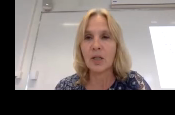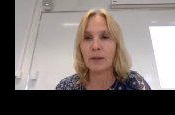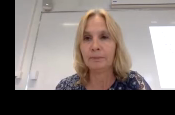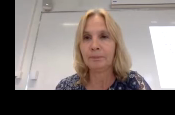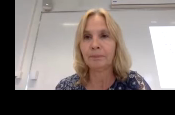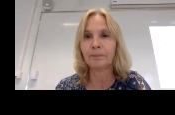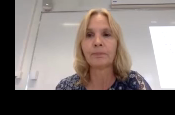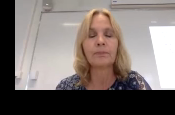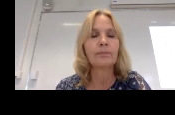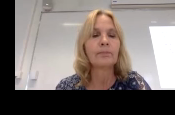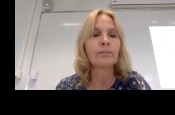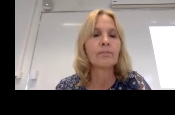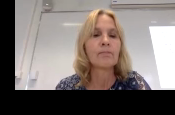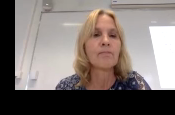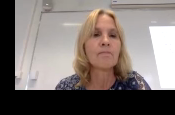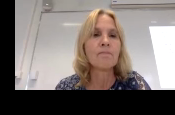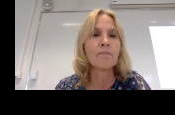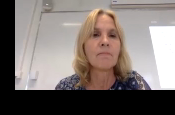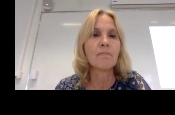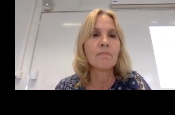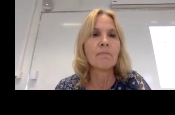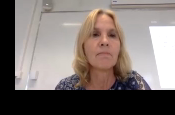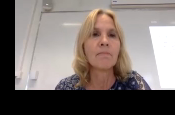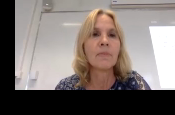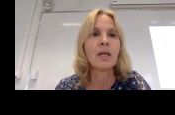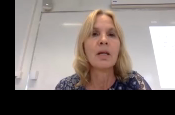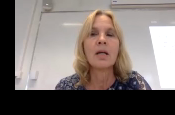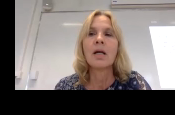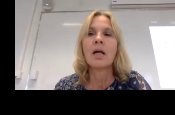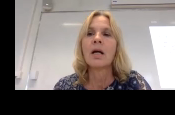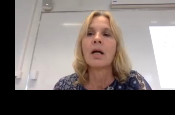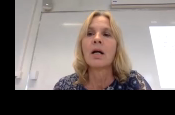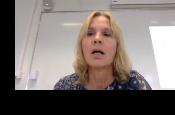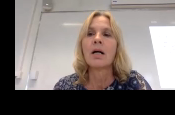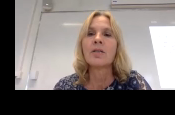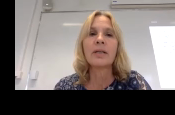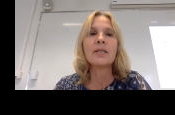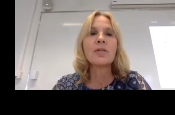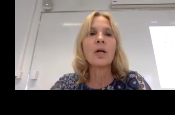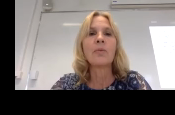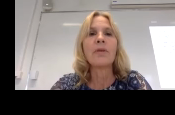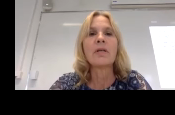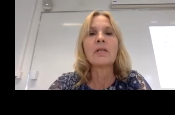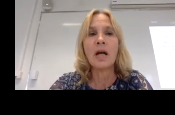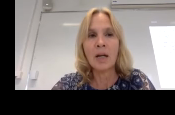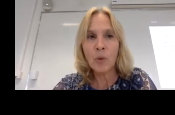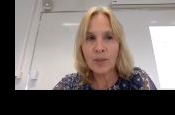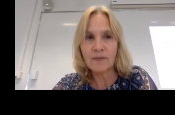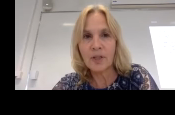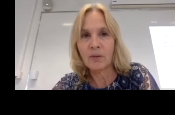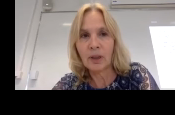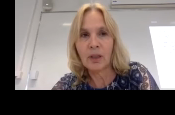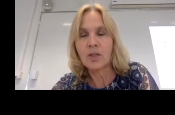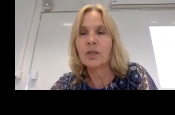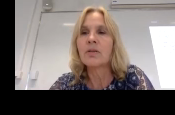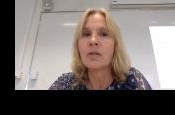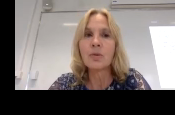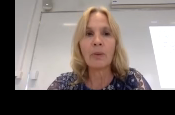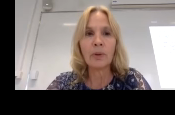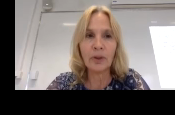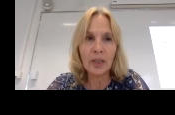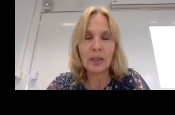lexicon. So let's start with the time course of sign